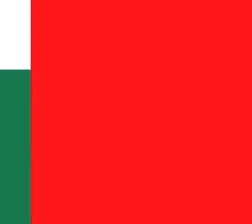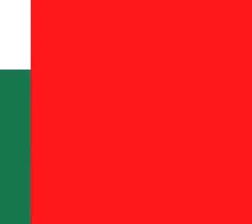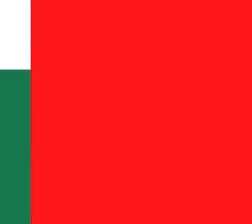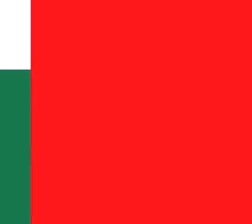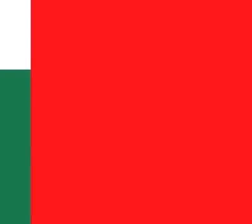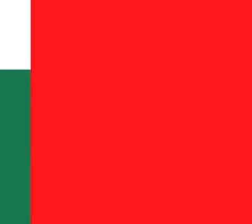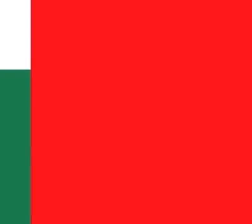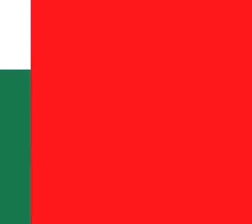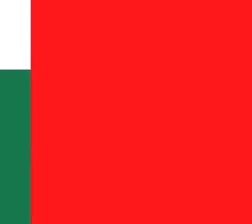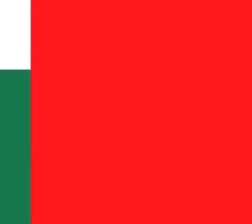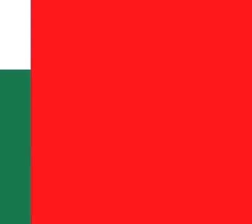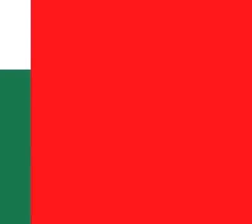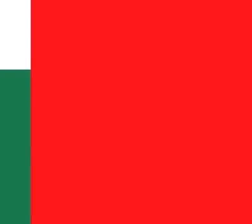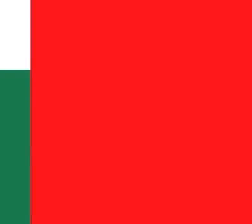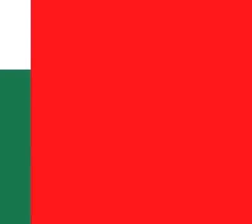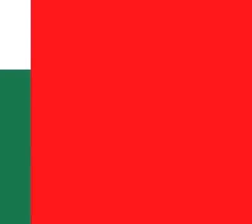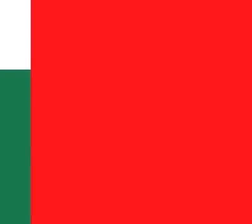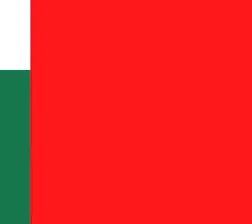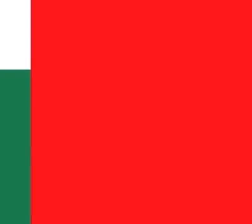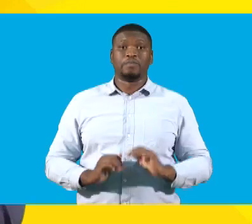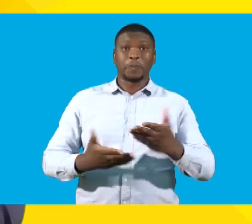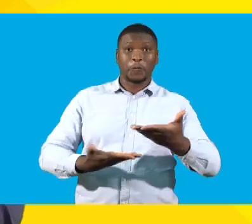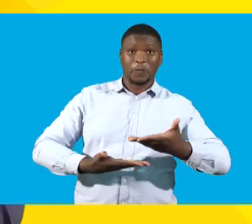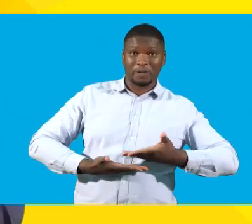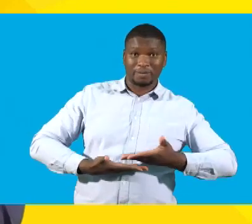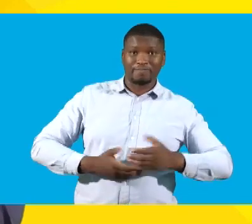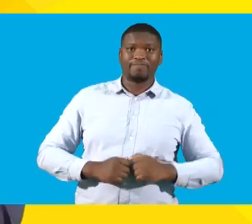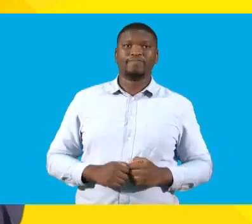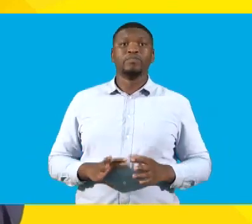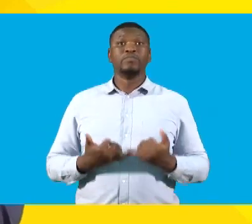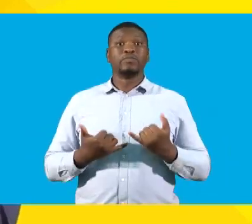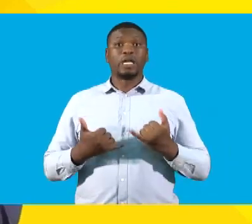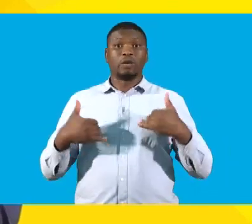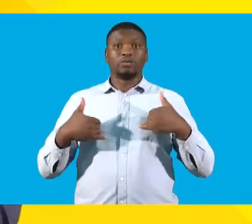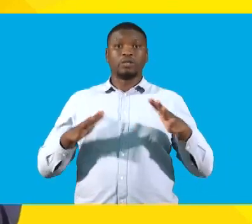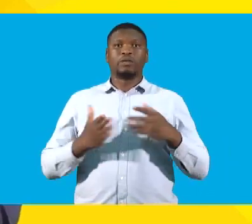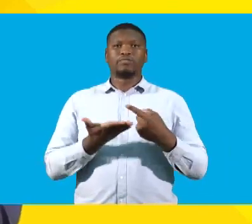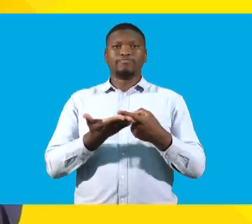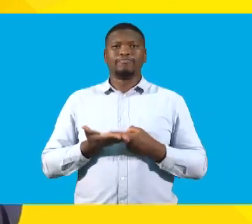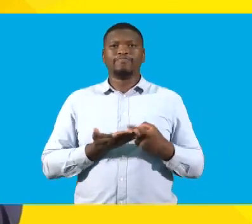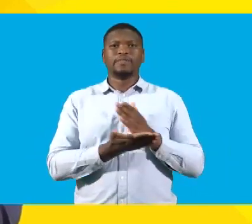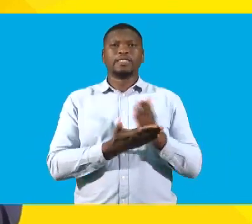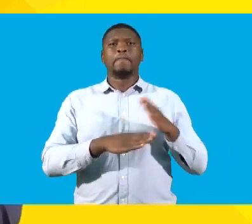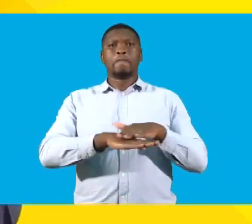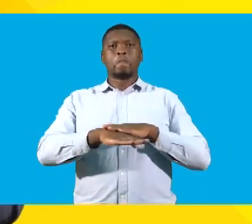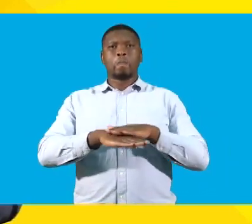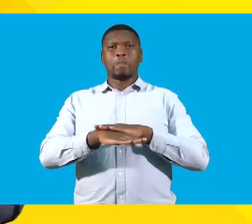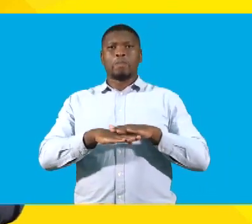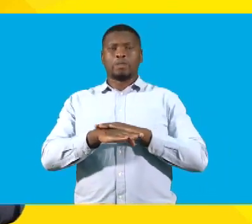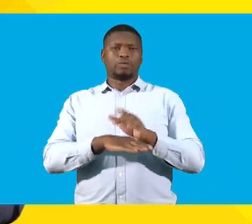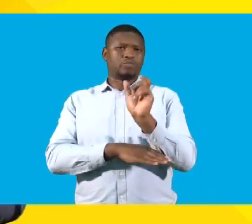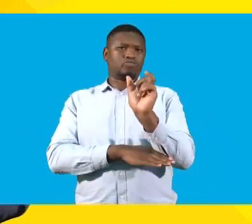Welcome back. Now, let's start looking at some basic